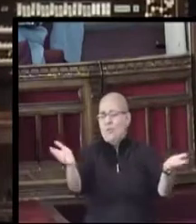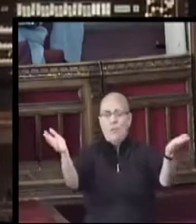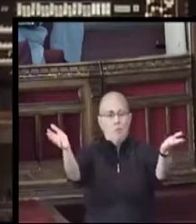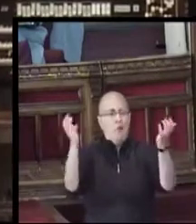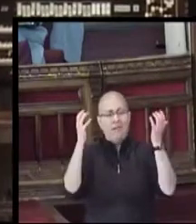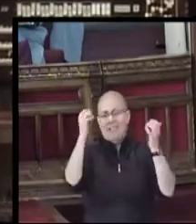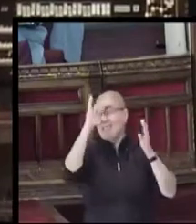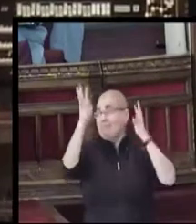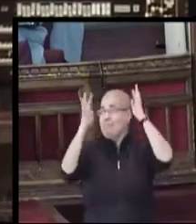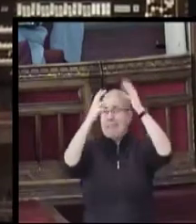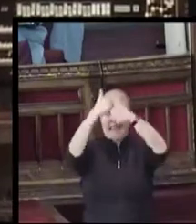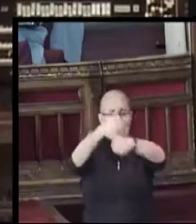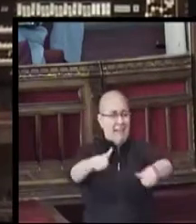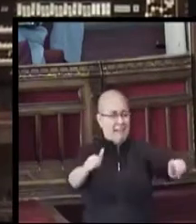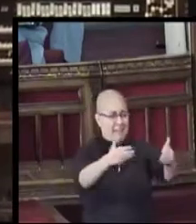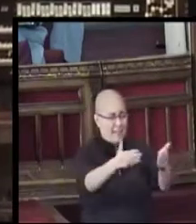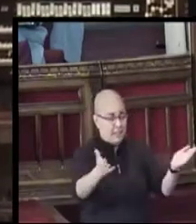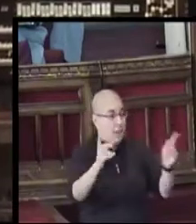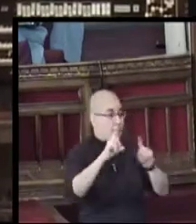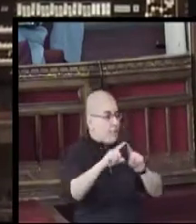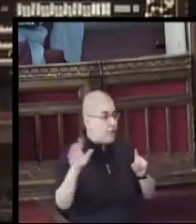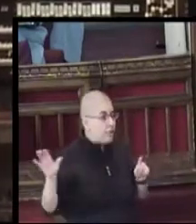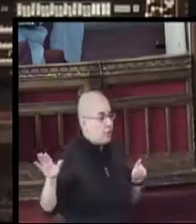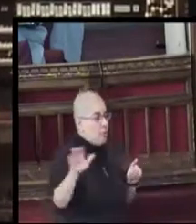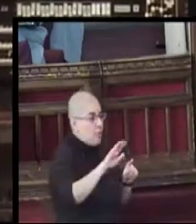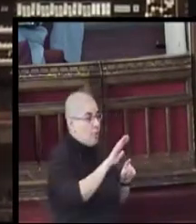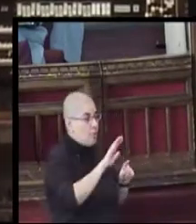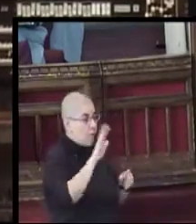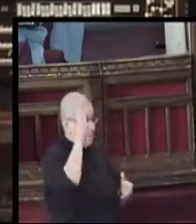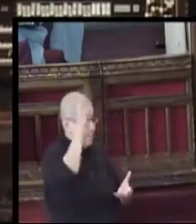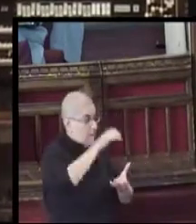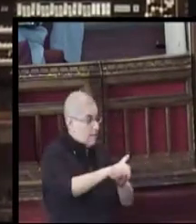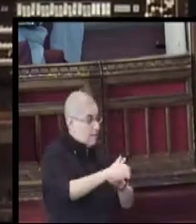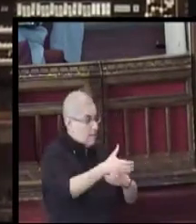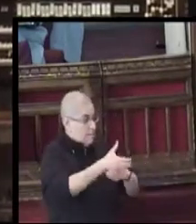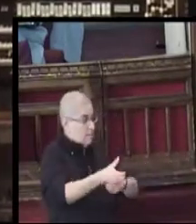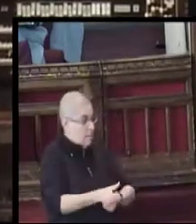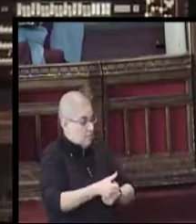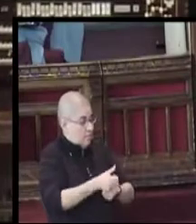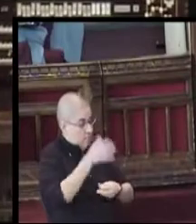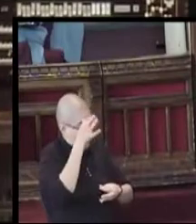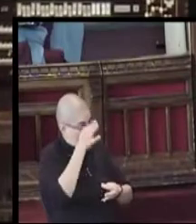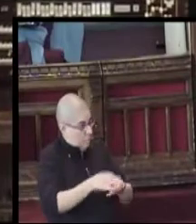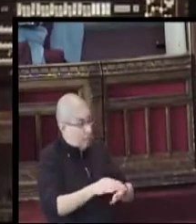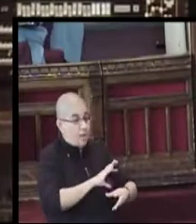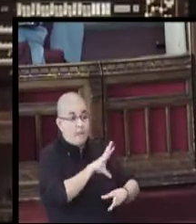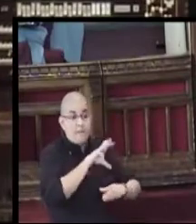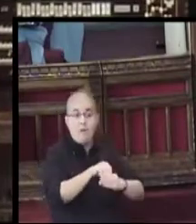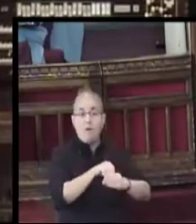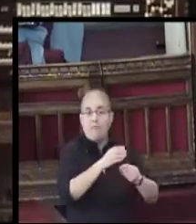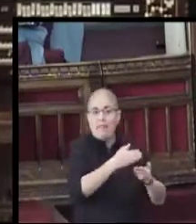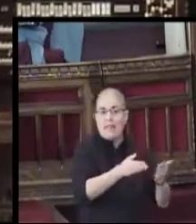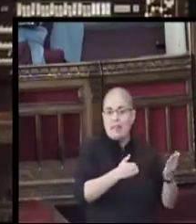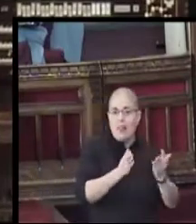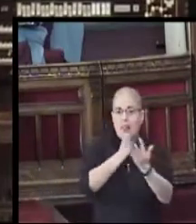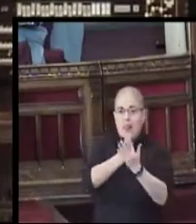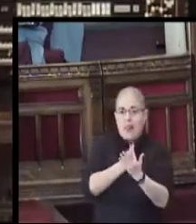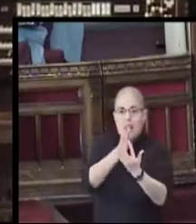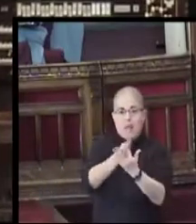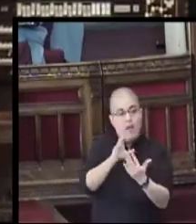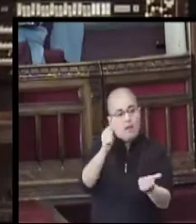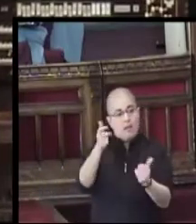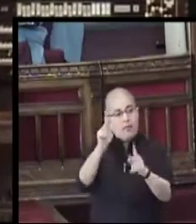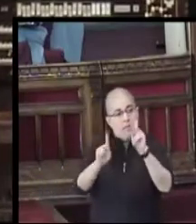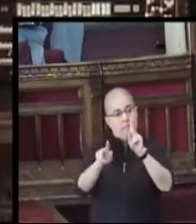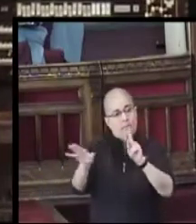if your idea of living out your faith, of putting your faith into practice, involves things that inhibit the freedoms of